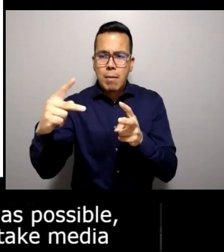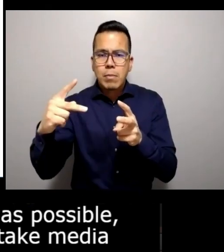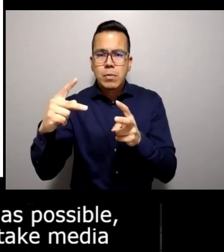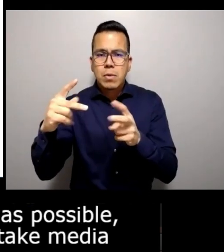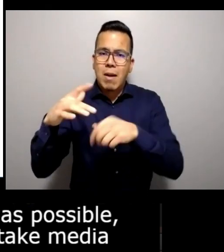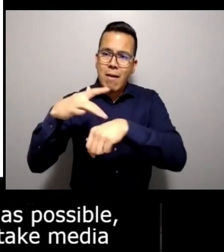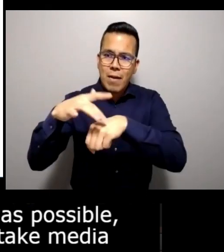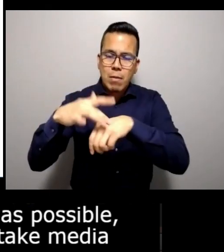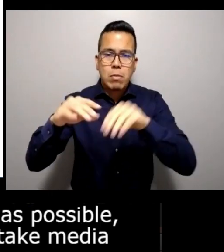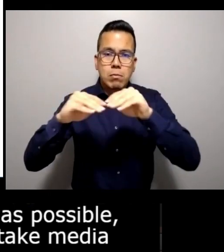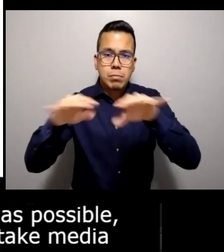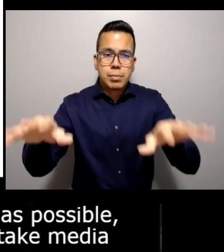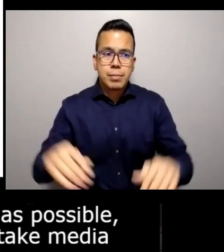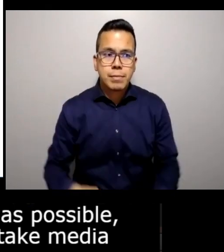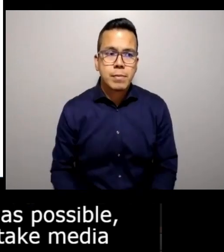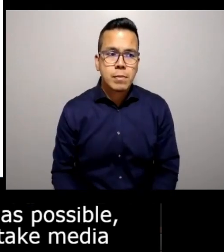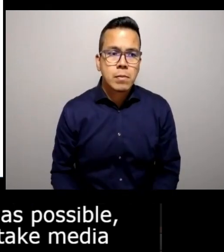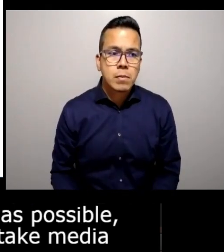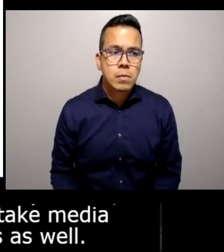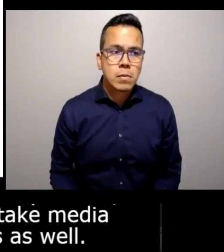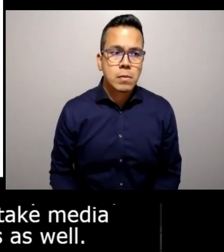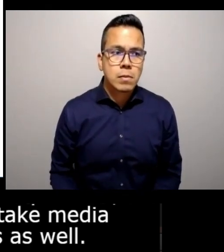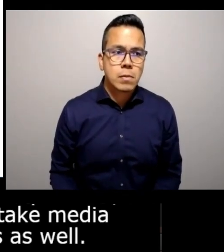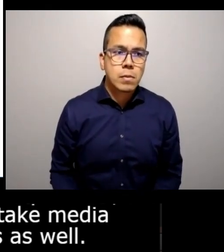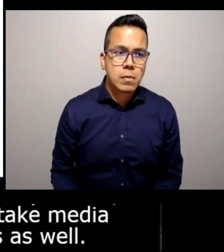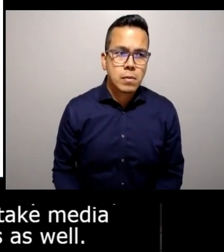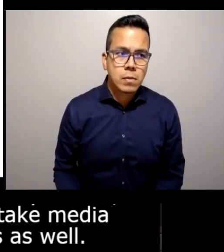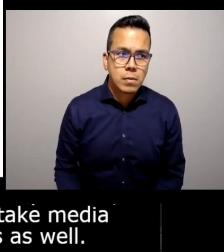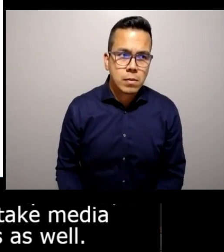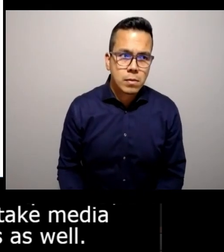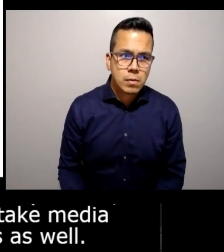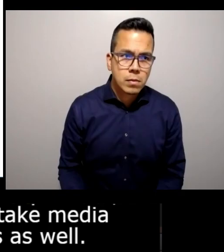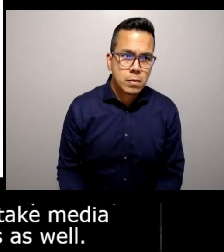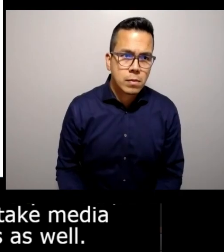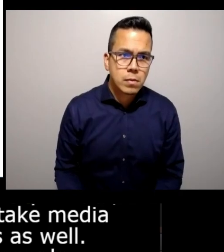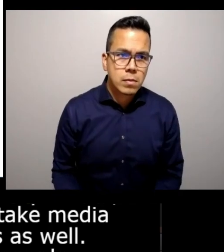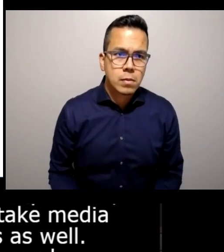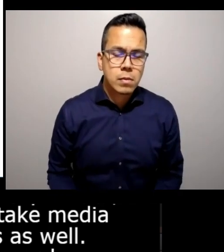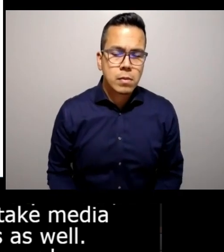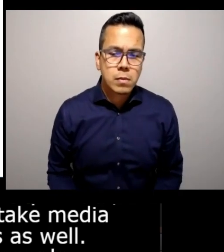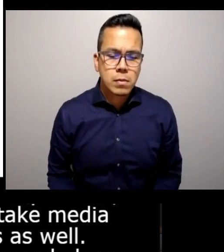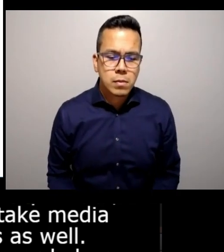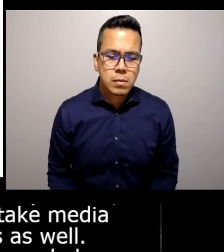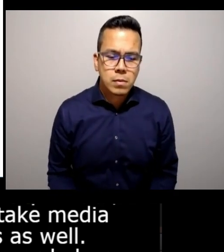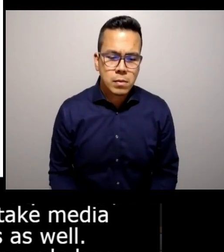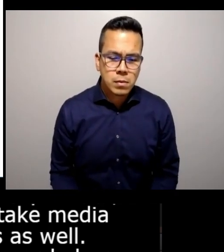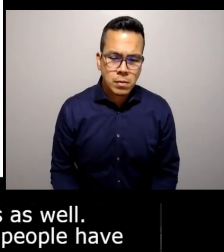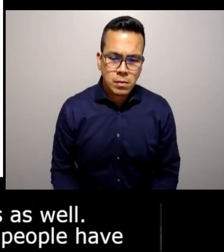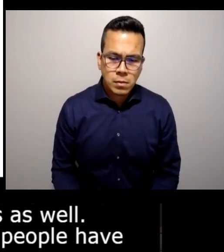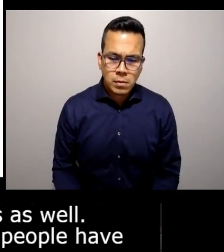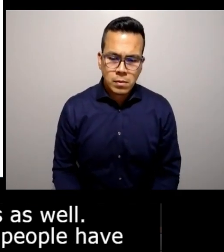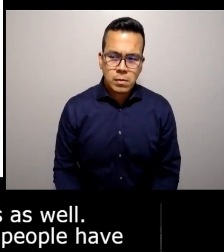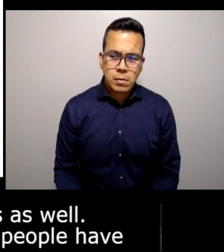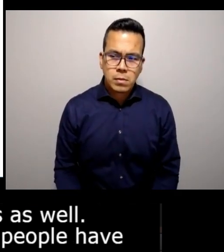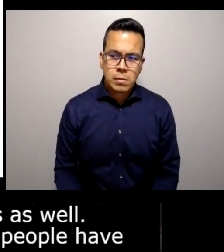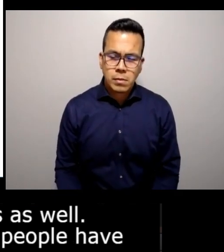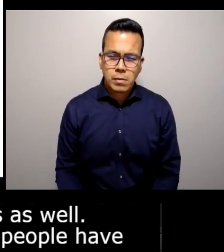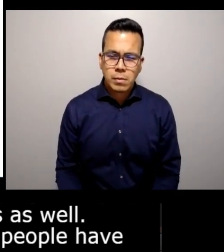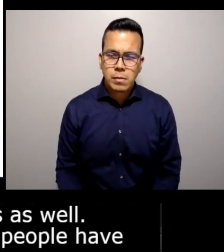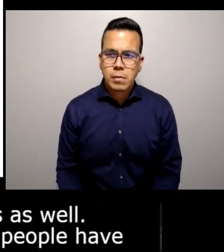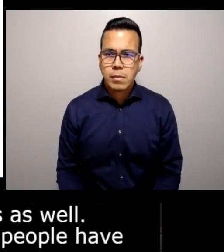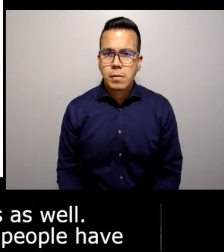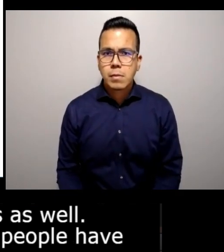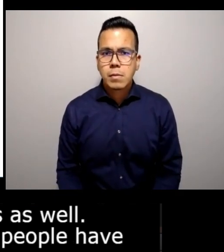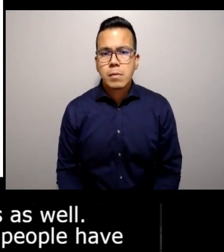If you have a website, and I'm not assuming that people have websites, although of course many people do, but if you